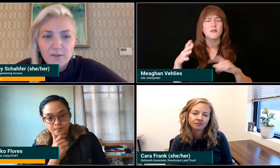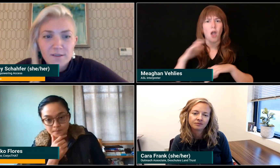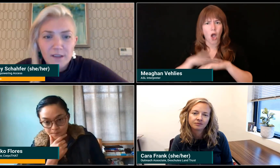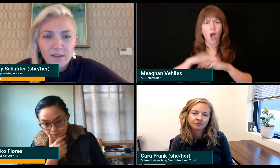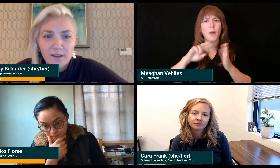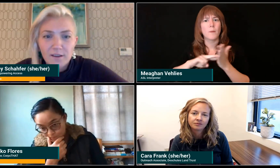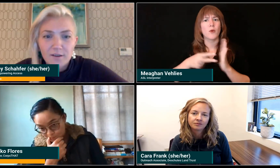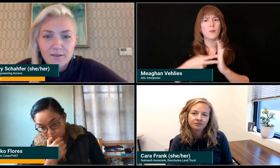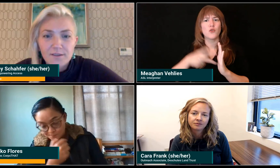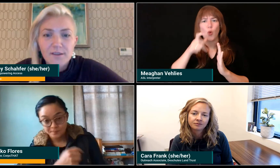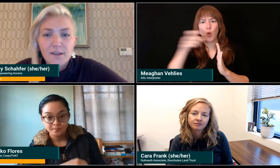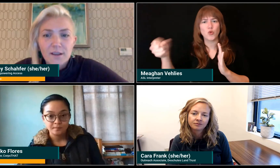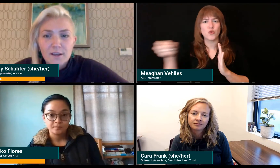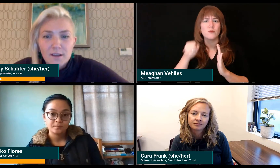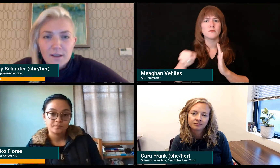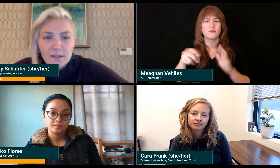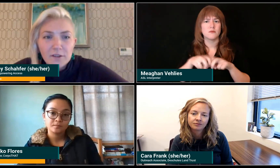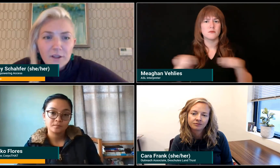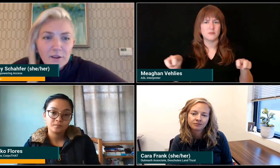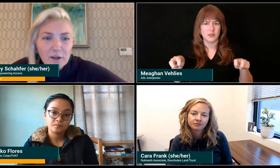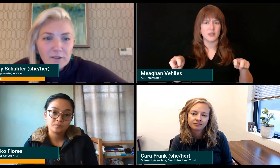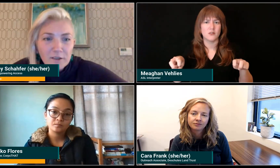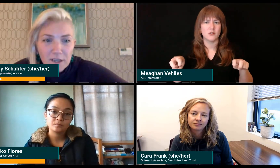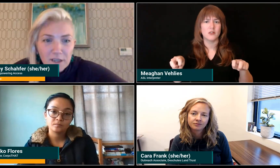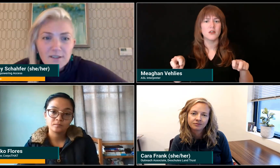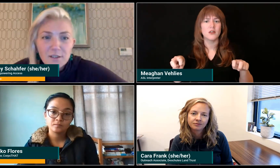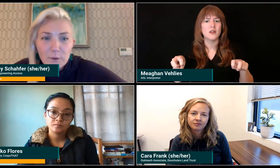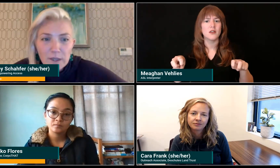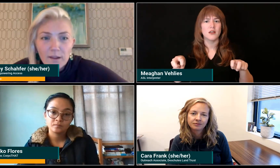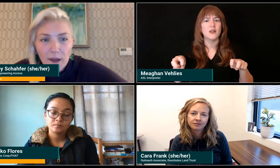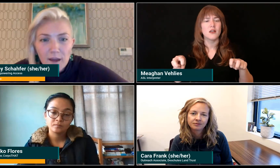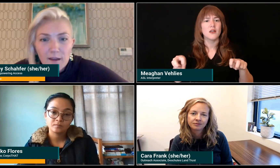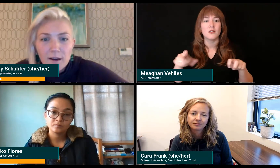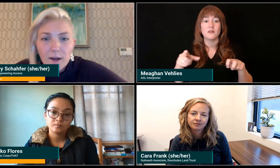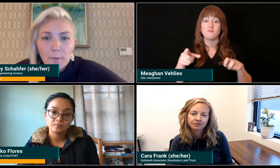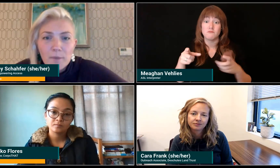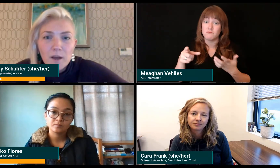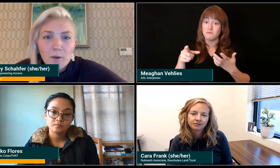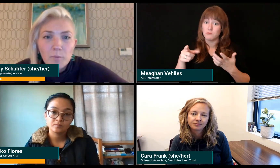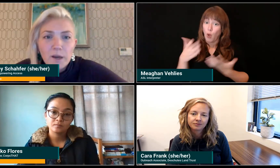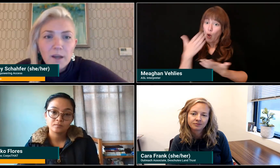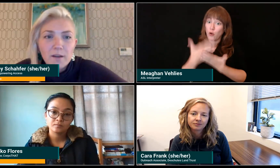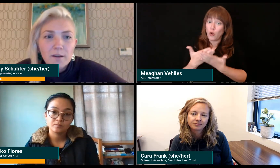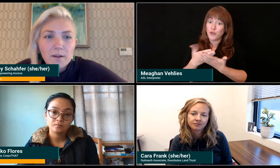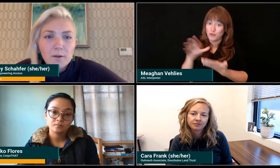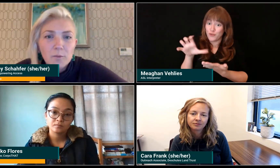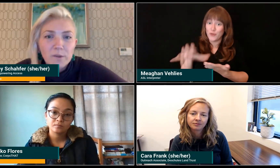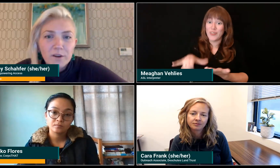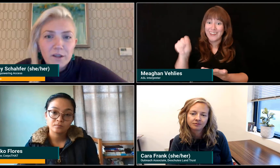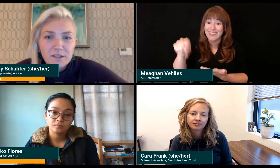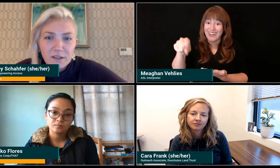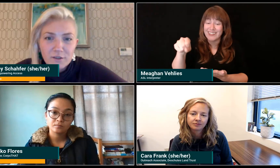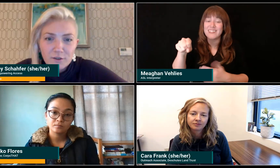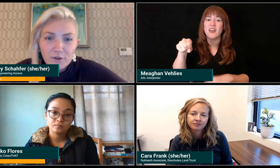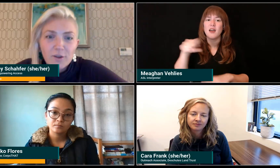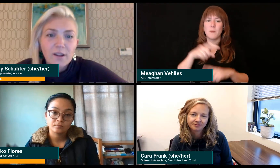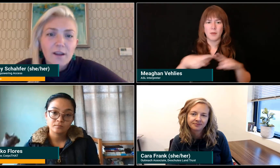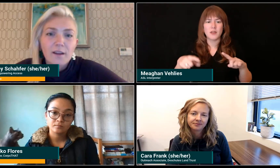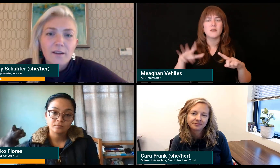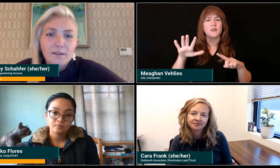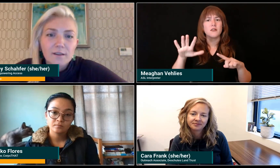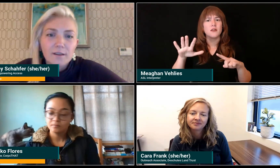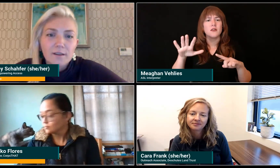those panels. I think there's definitely a lot of validity to doing that, but be very